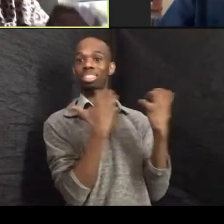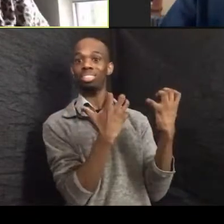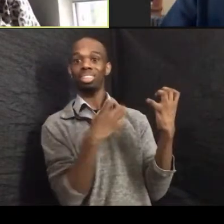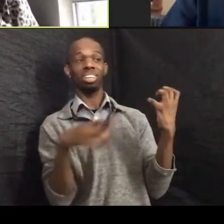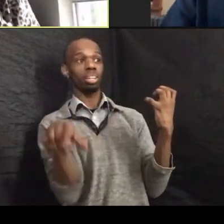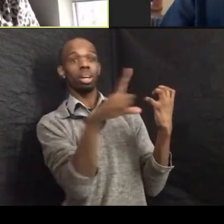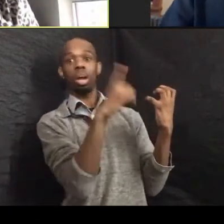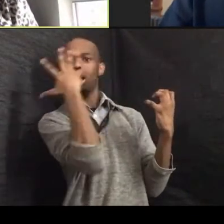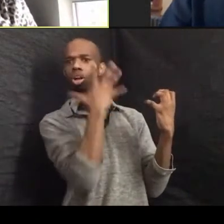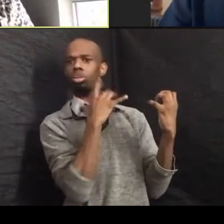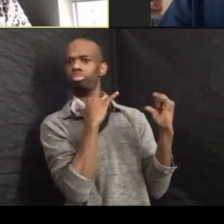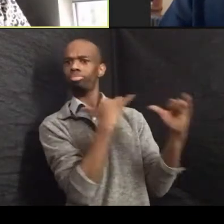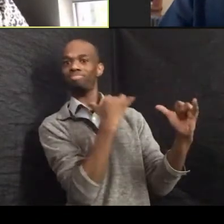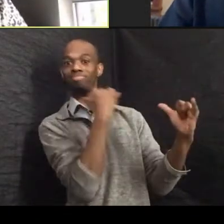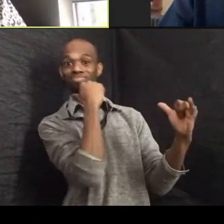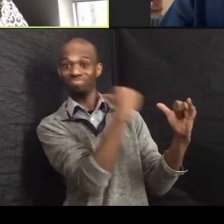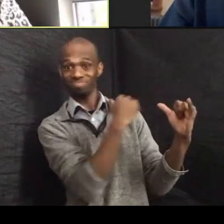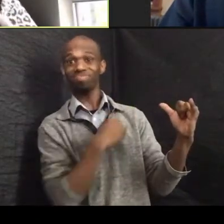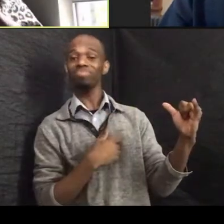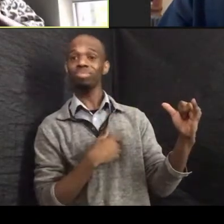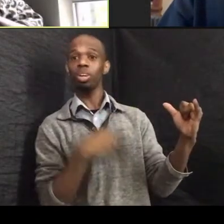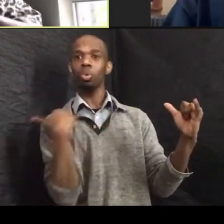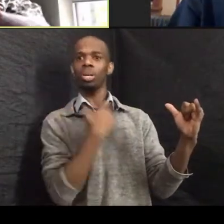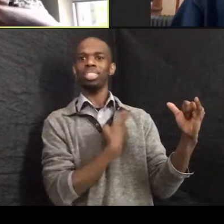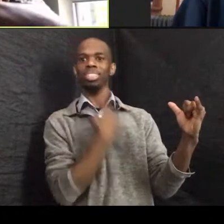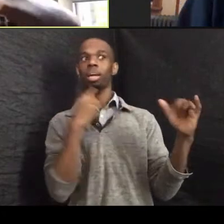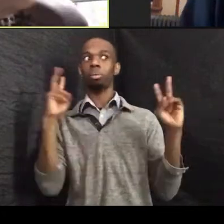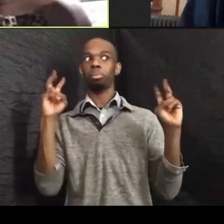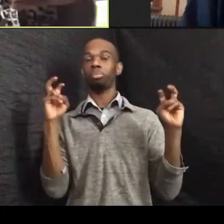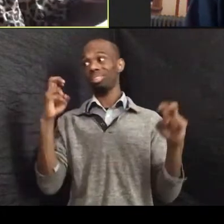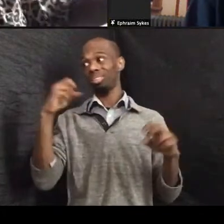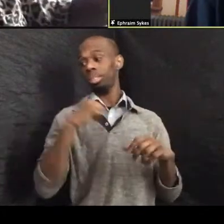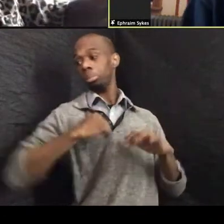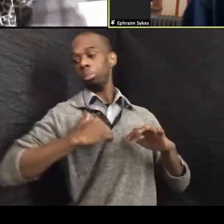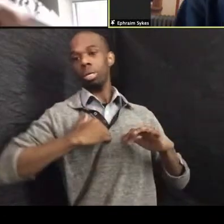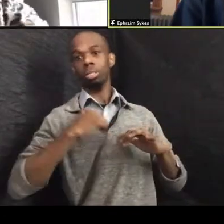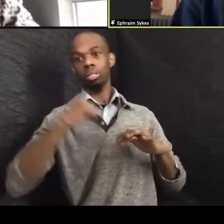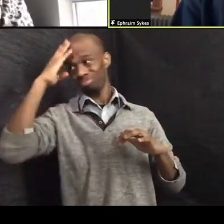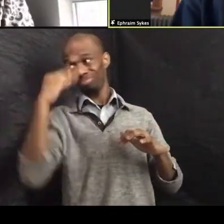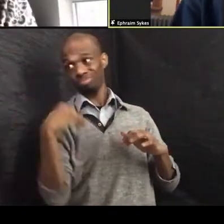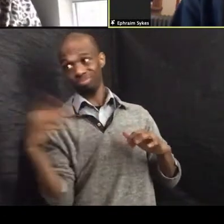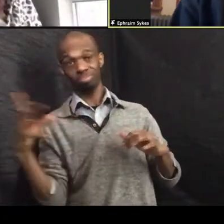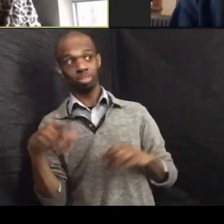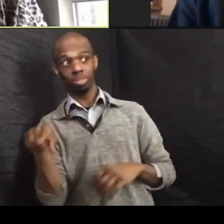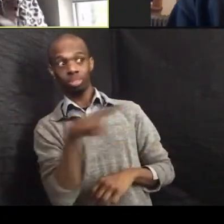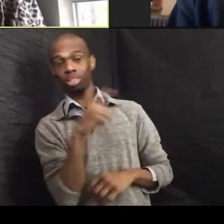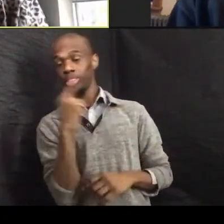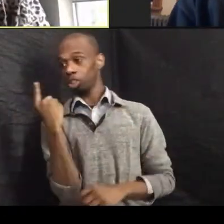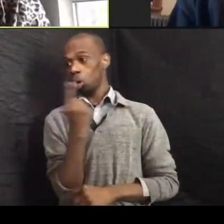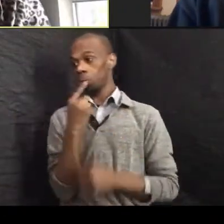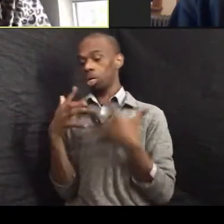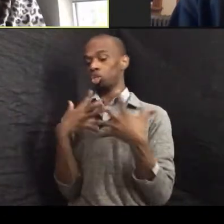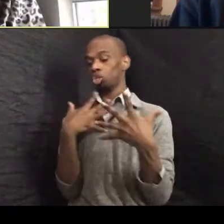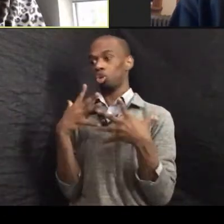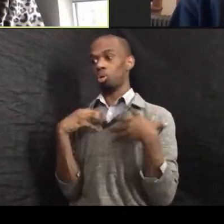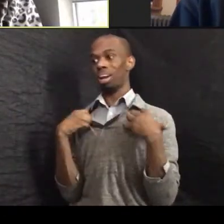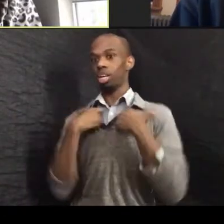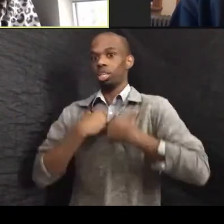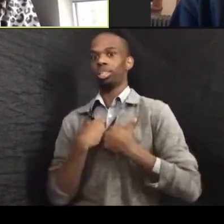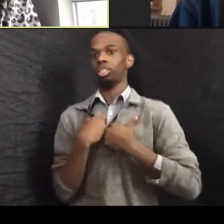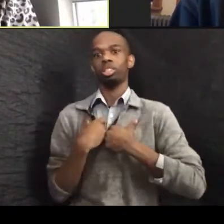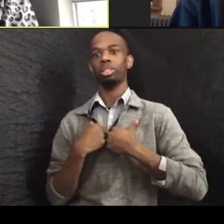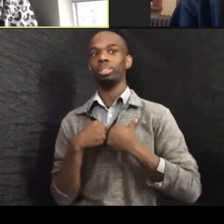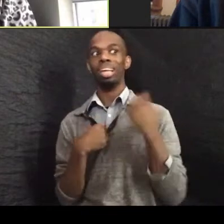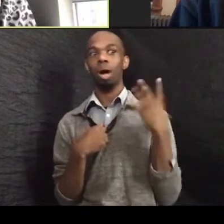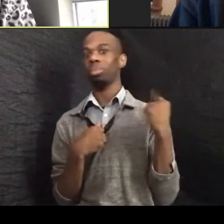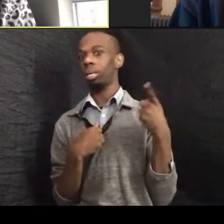gray shirts out there. Meaning it's white people out there. And we knew when our people was in the audience because they would sound